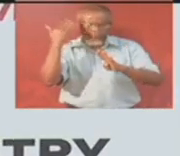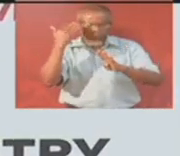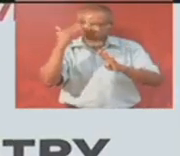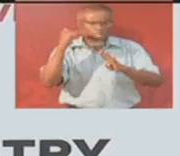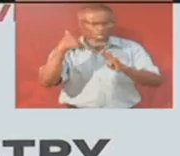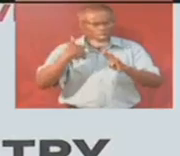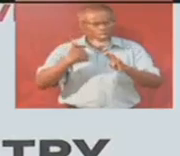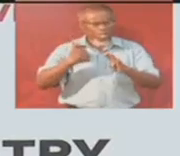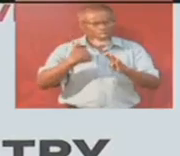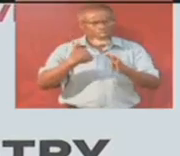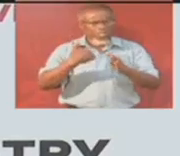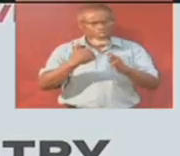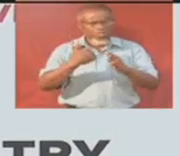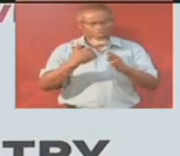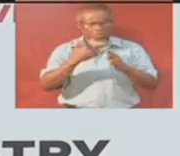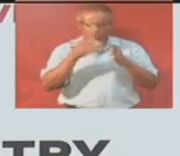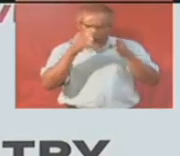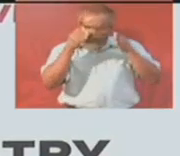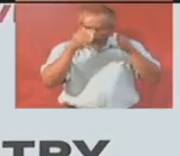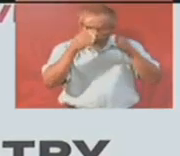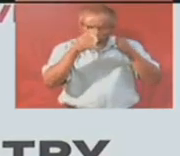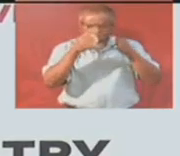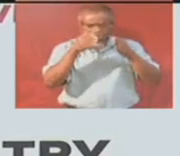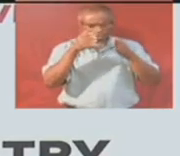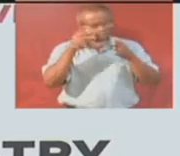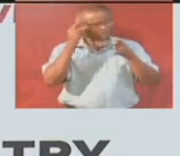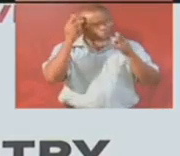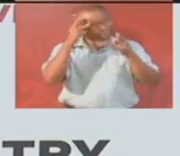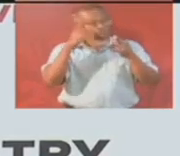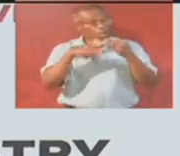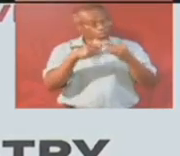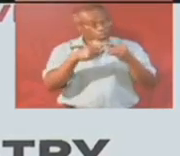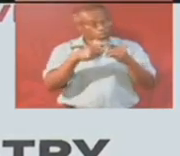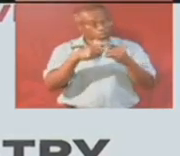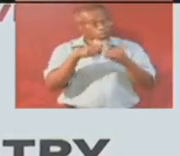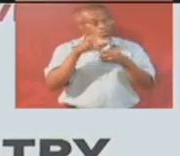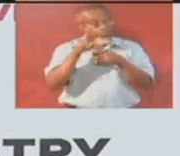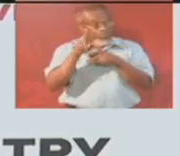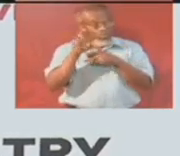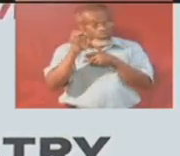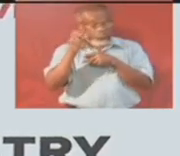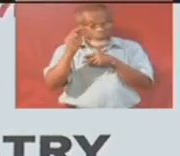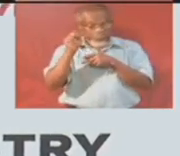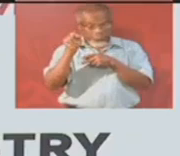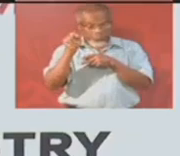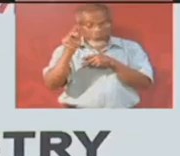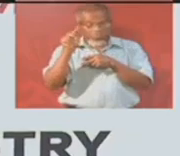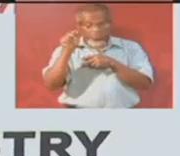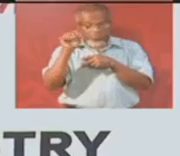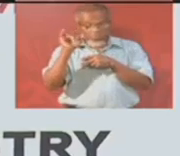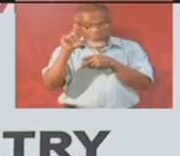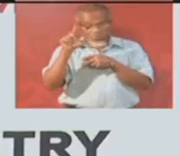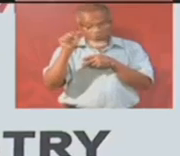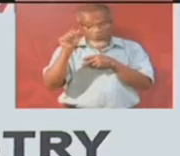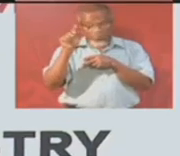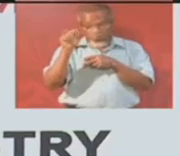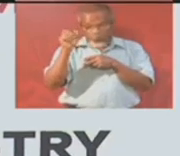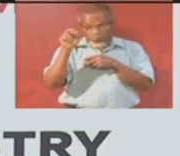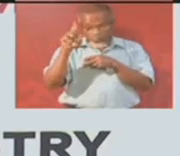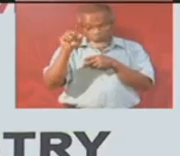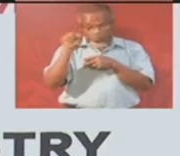was top and center around the world. At that time, I would have indicated that in the